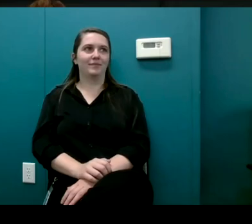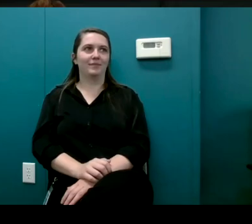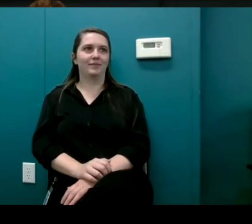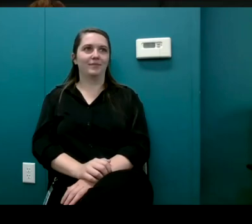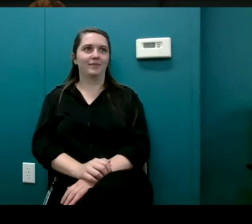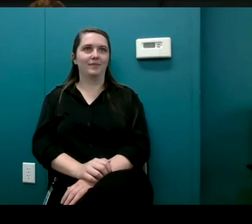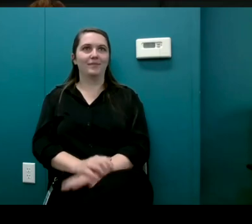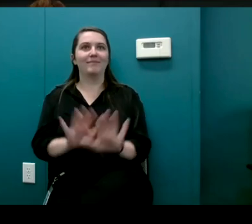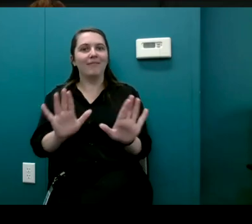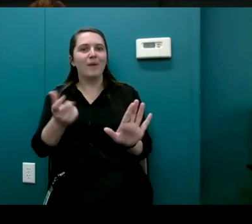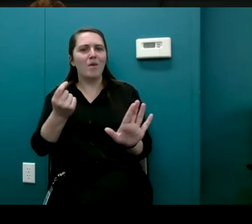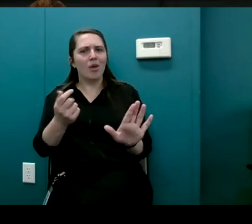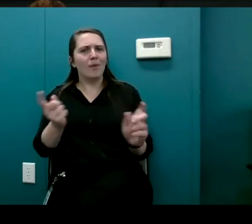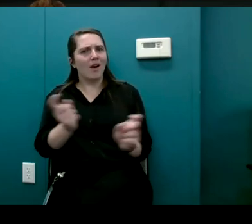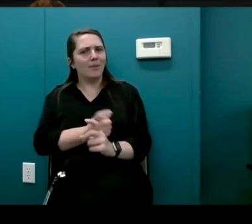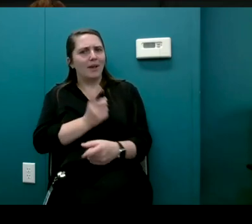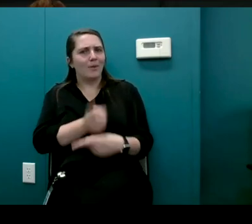Had to make it a little complicated.